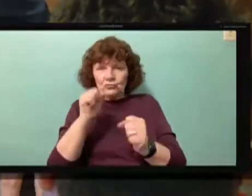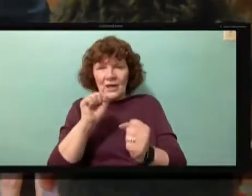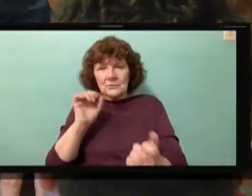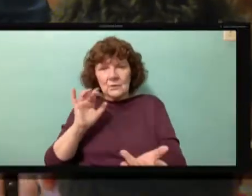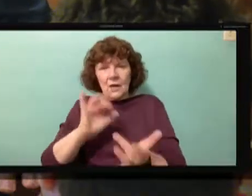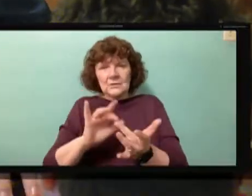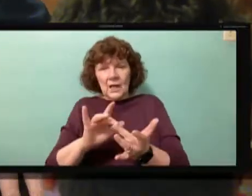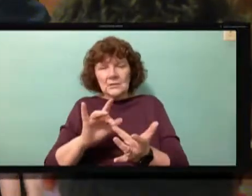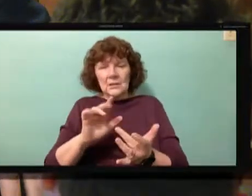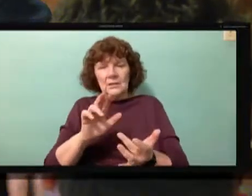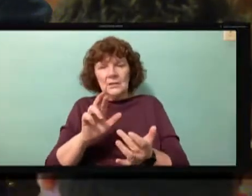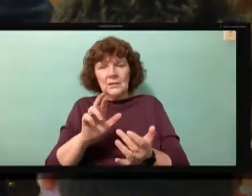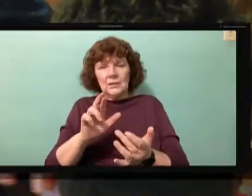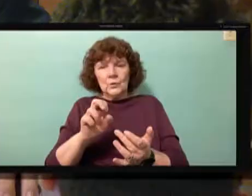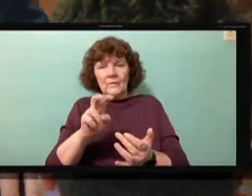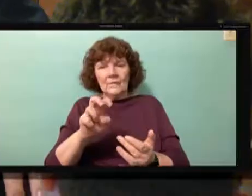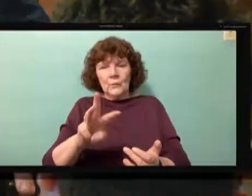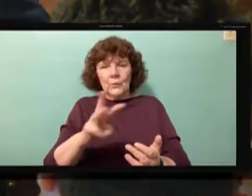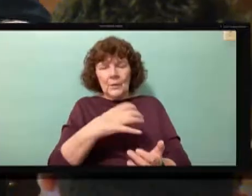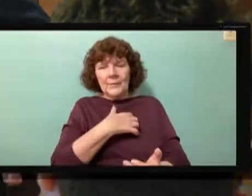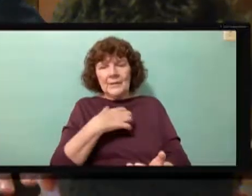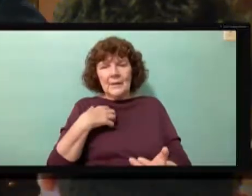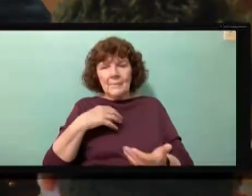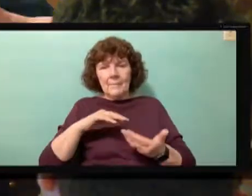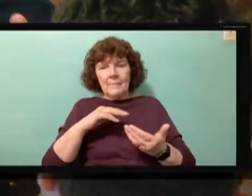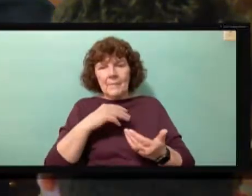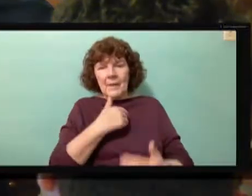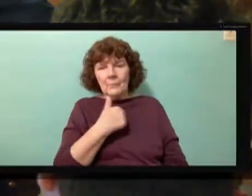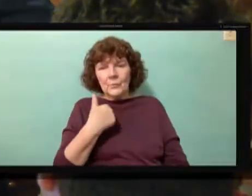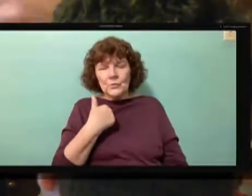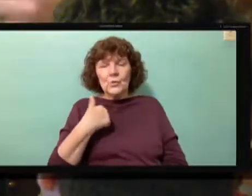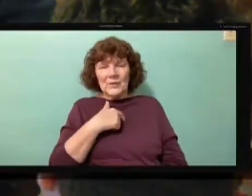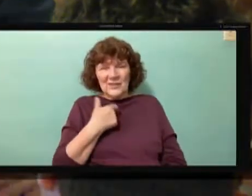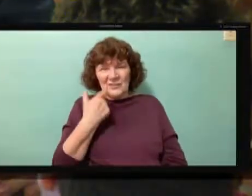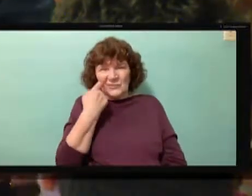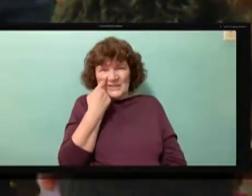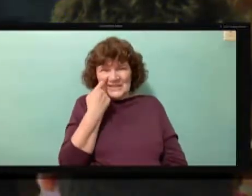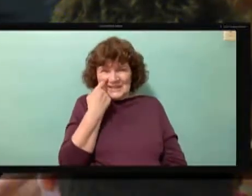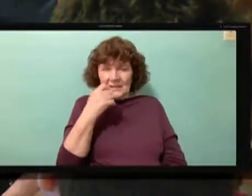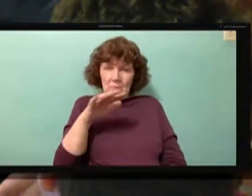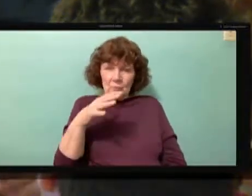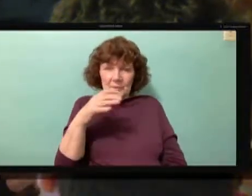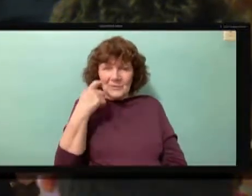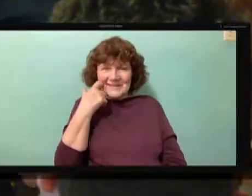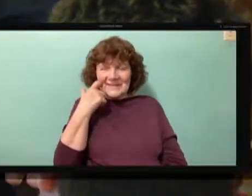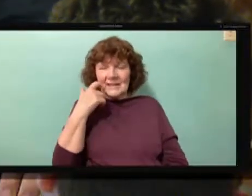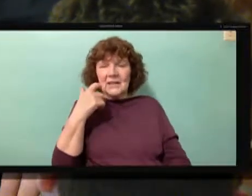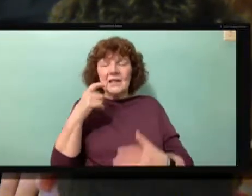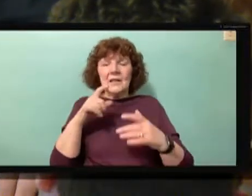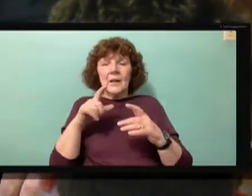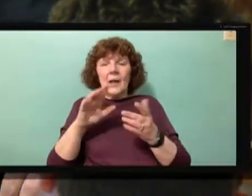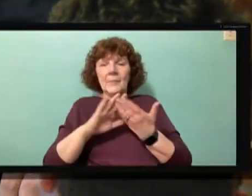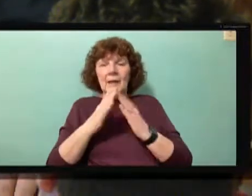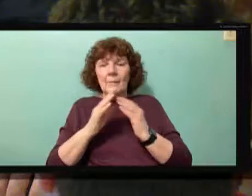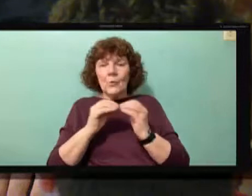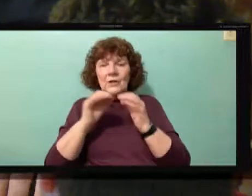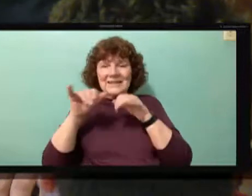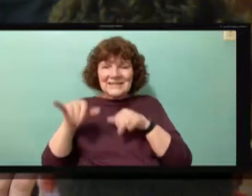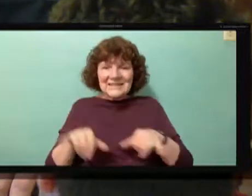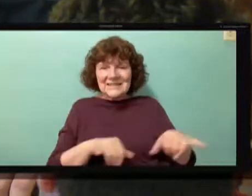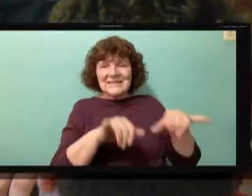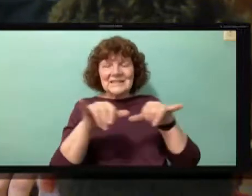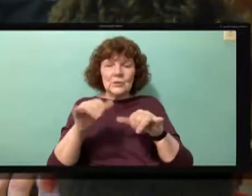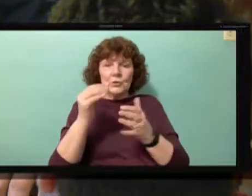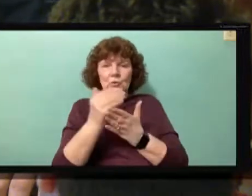We have relatively recently implemented consistency in listing the review committee members